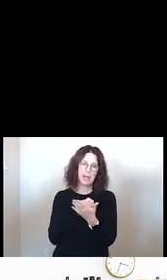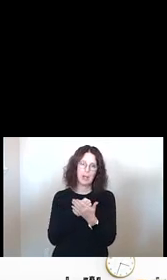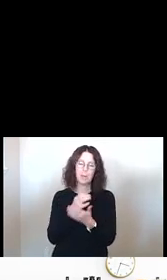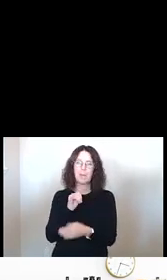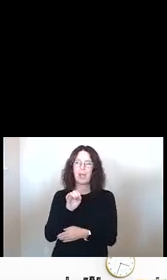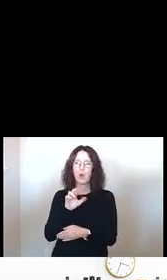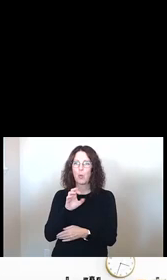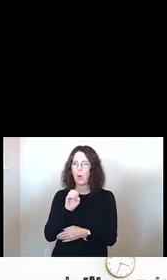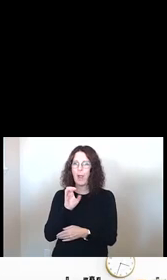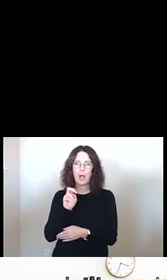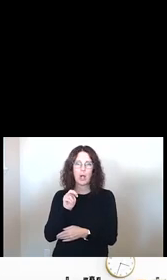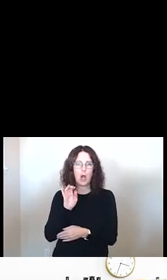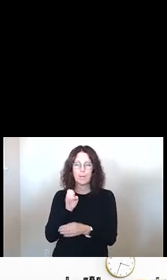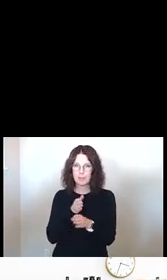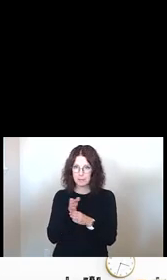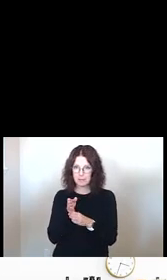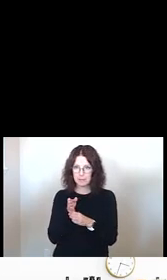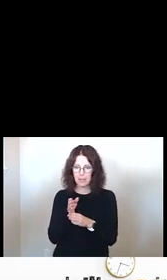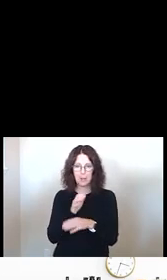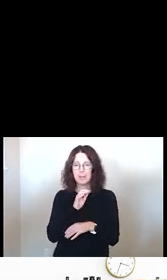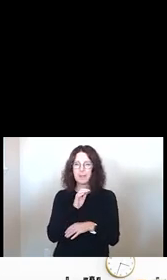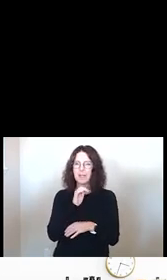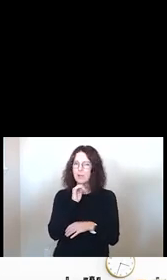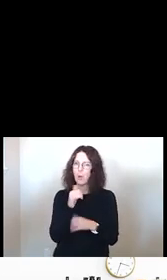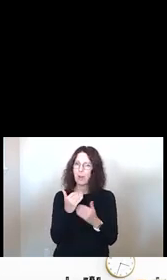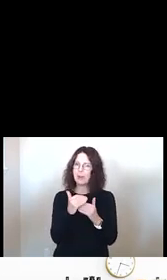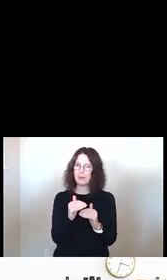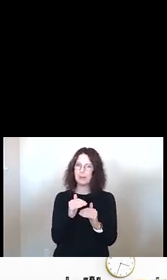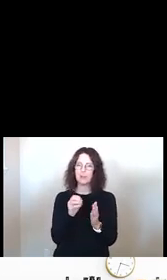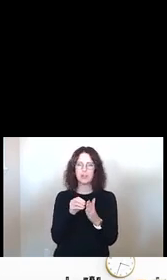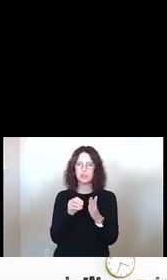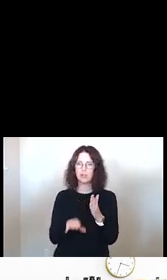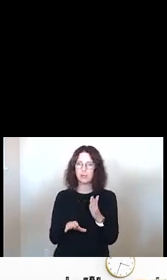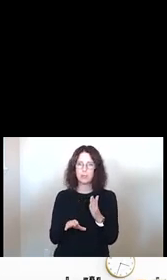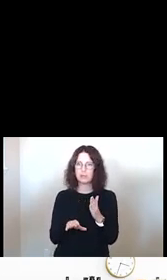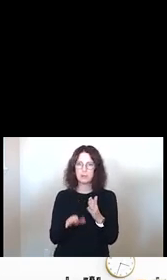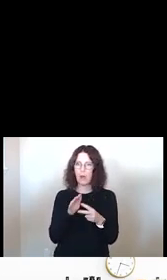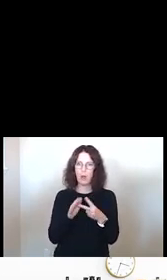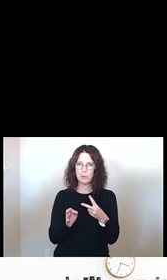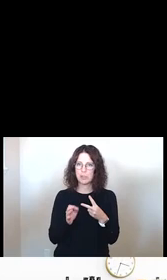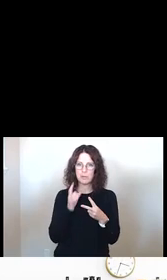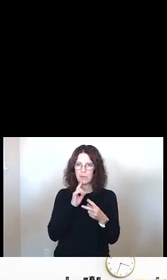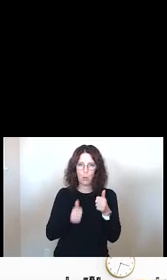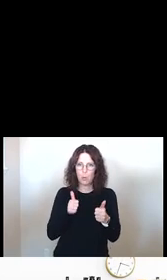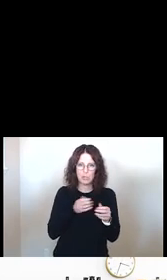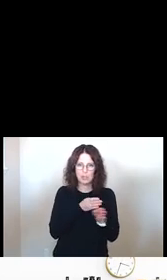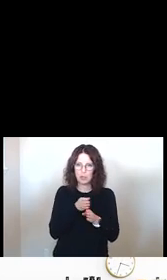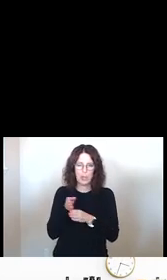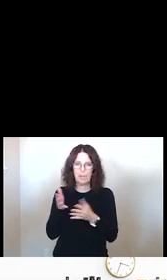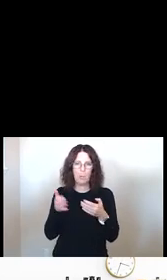combination, they do not restrict the student in terms of which stream they would like to